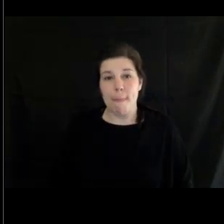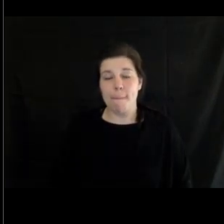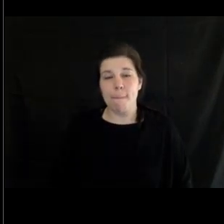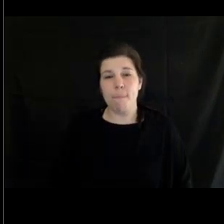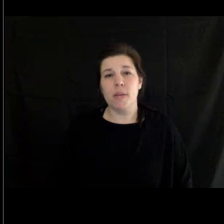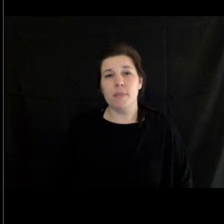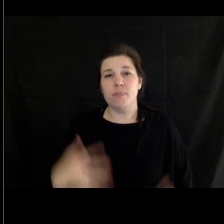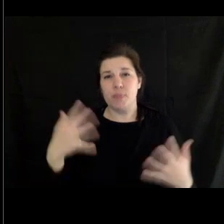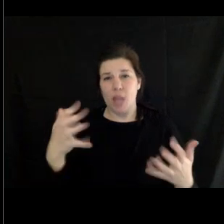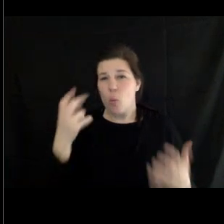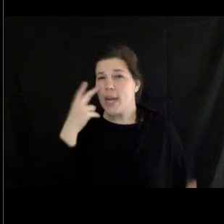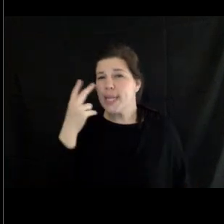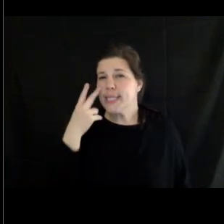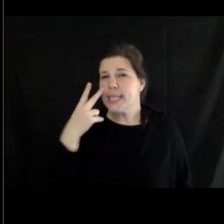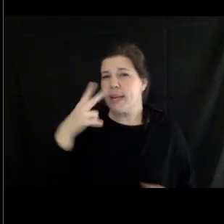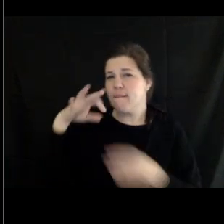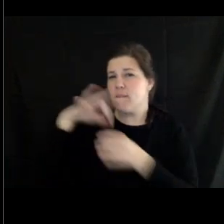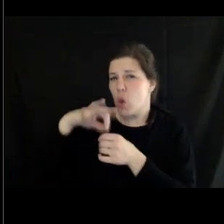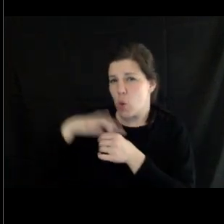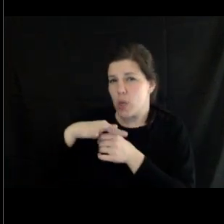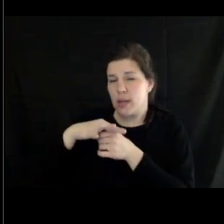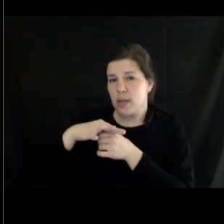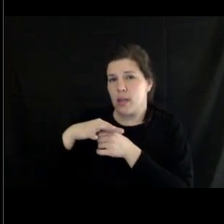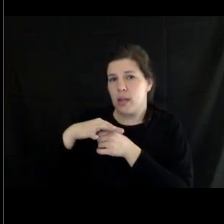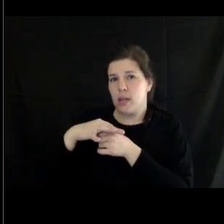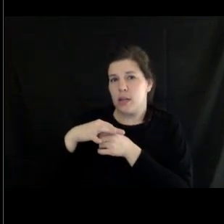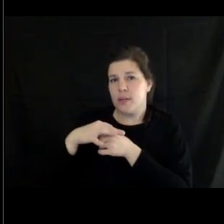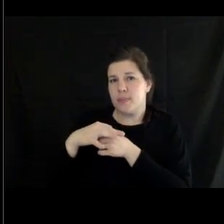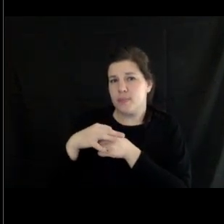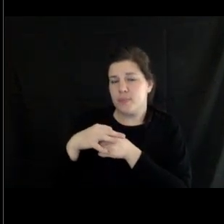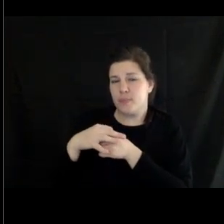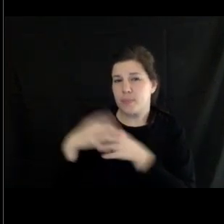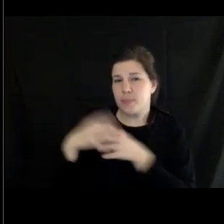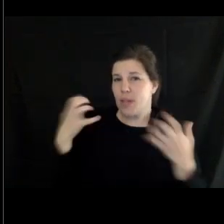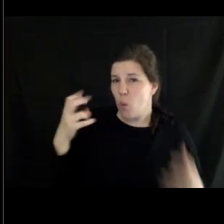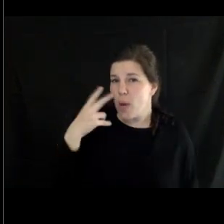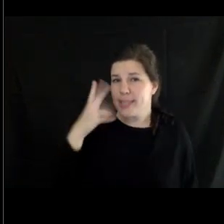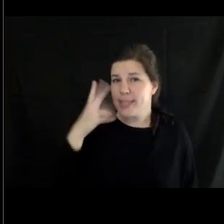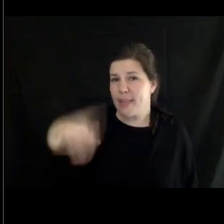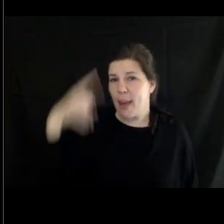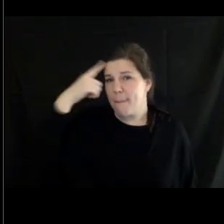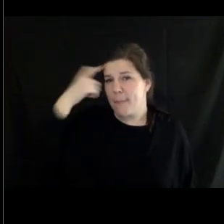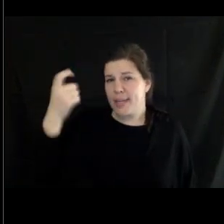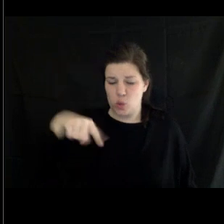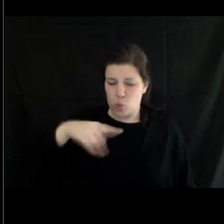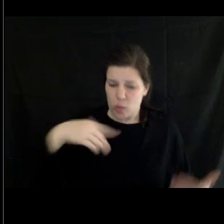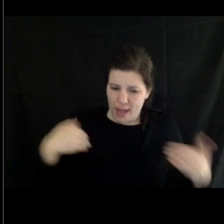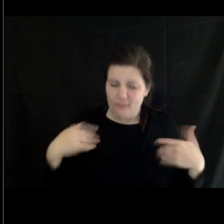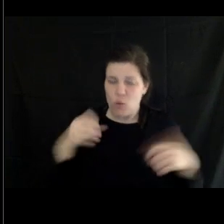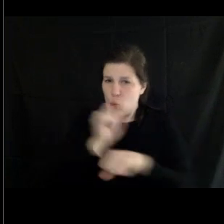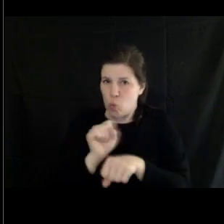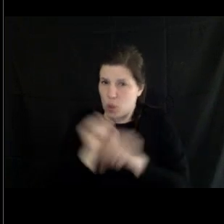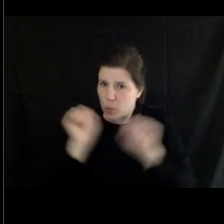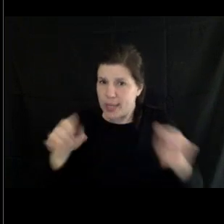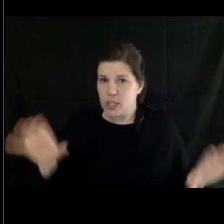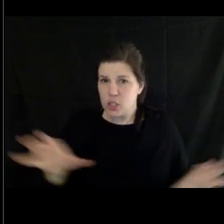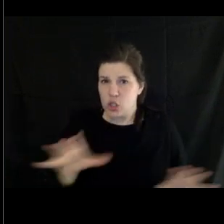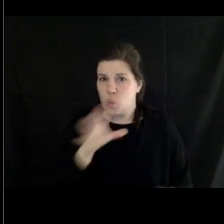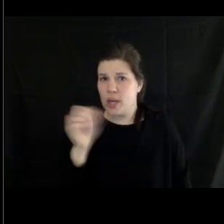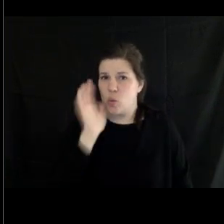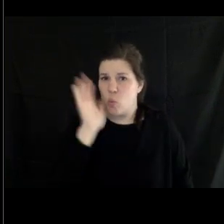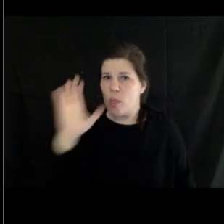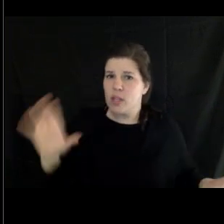go on the ballot, you understand, referendum, and I would really like to see that because we really have some work we can do, and we're going to do it just like Rivera